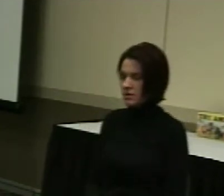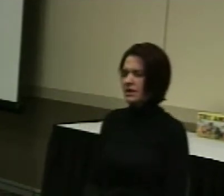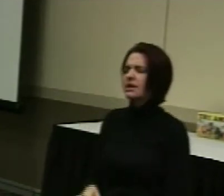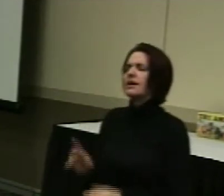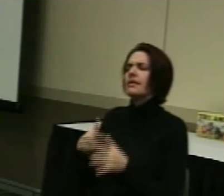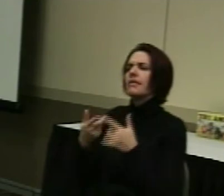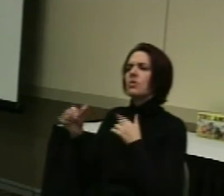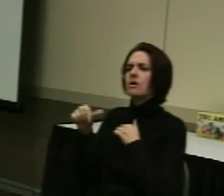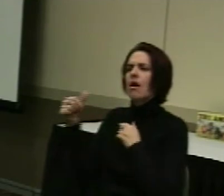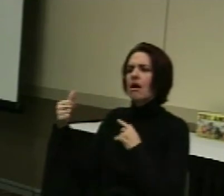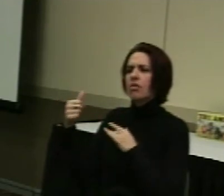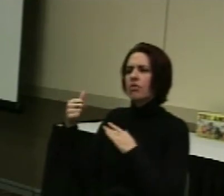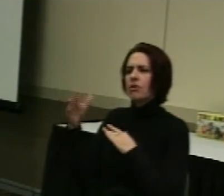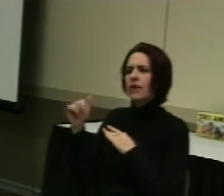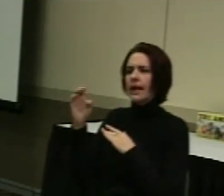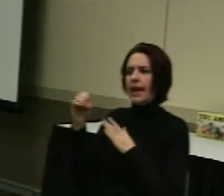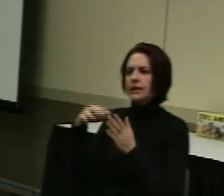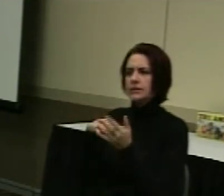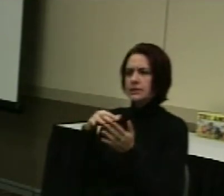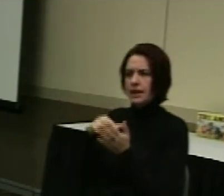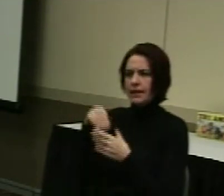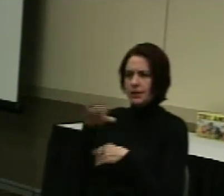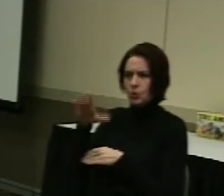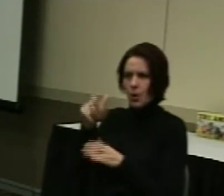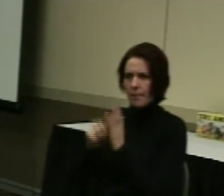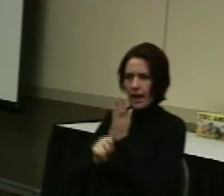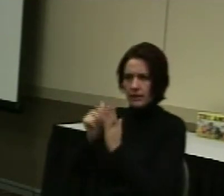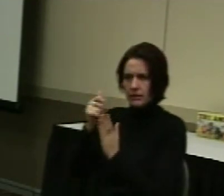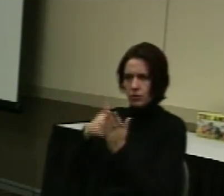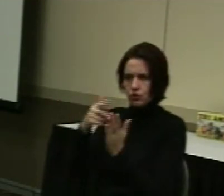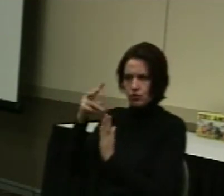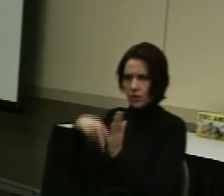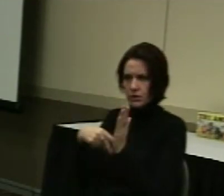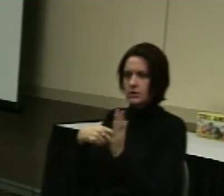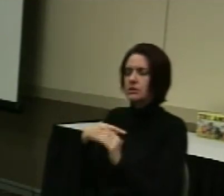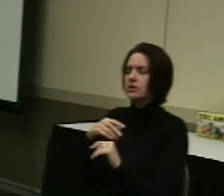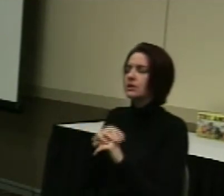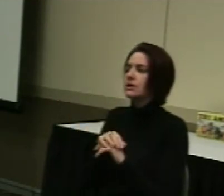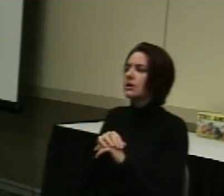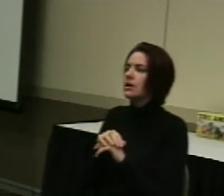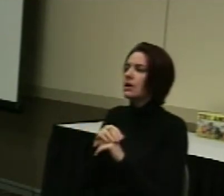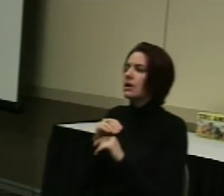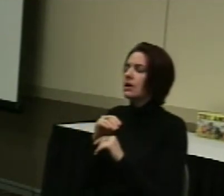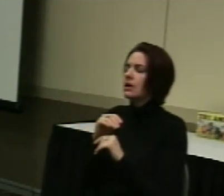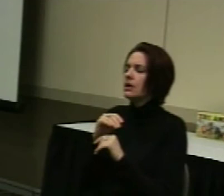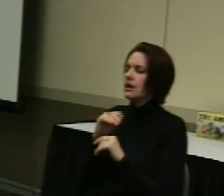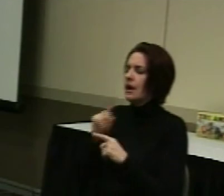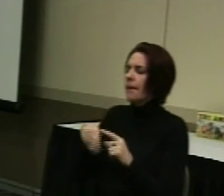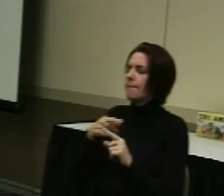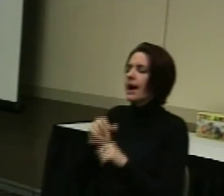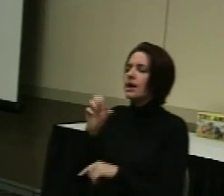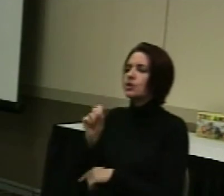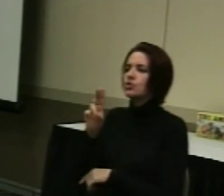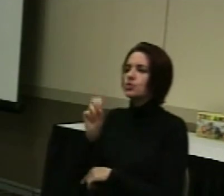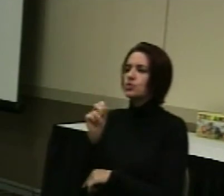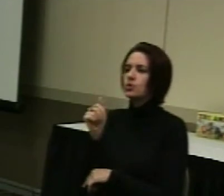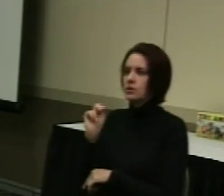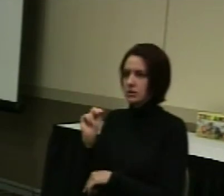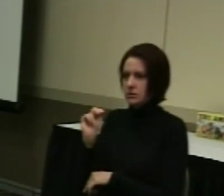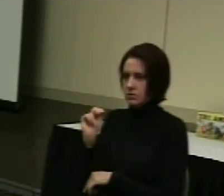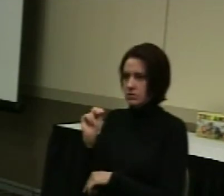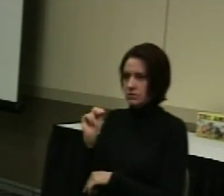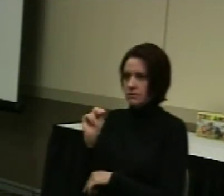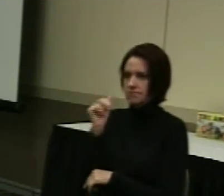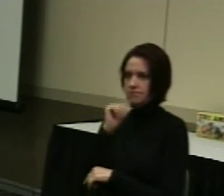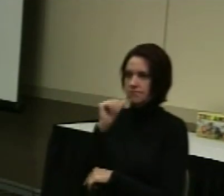read that in your beautiful packet that Sherry put together about Susan. That little child,